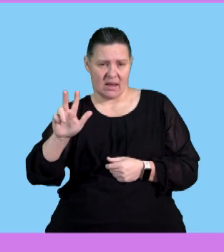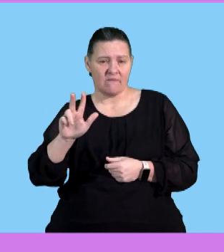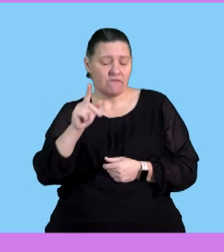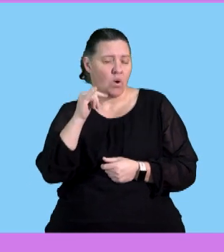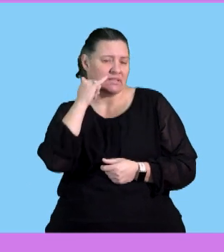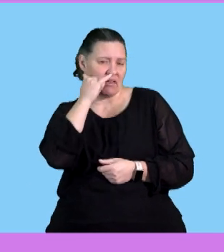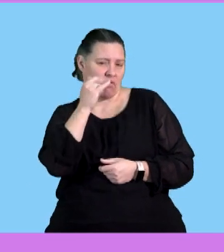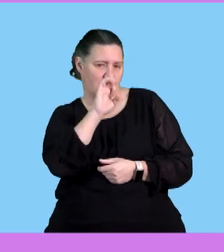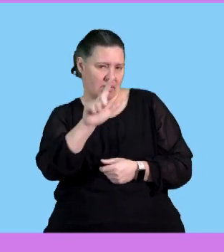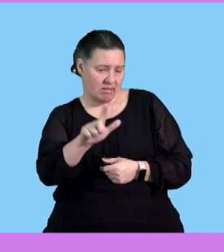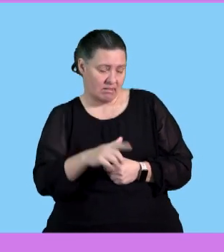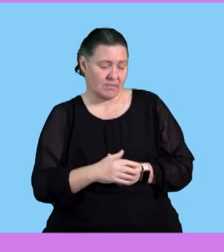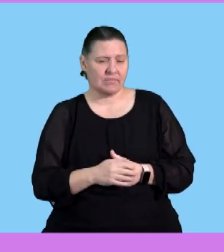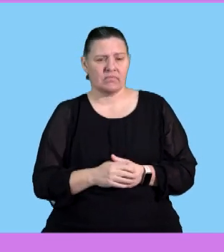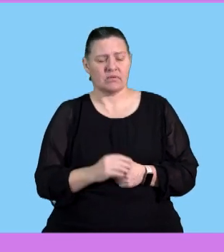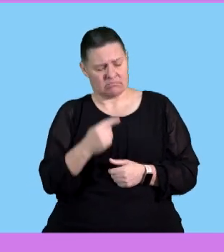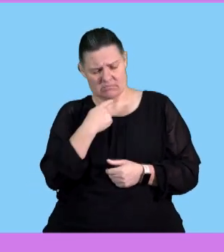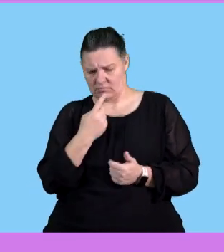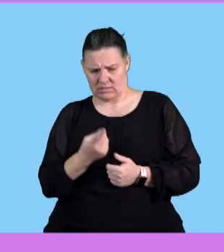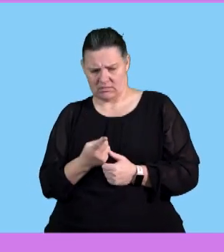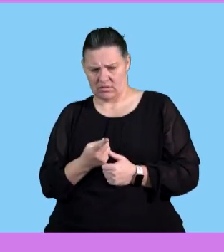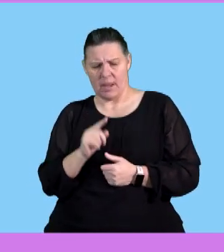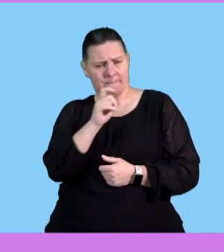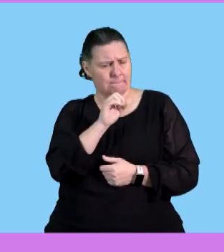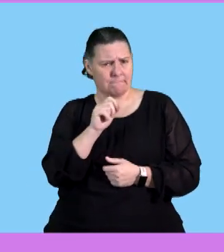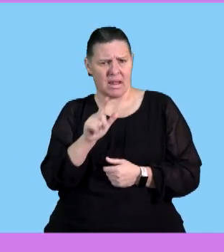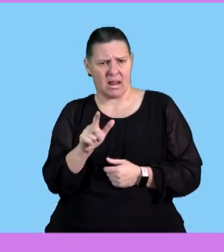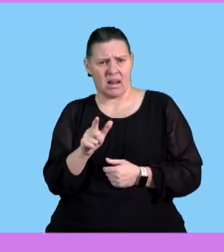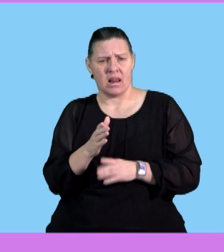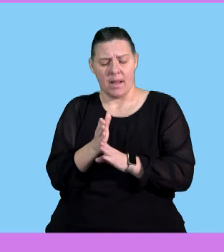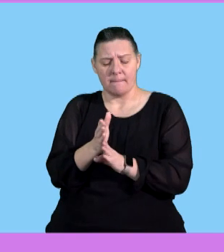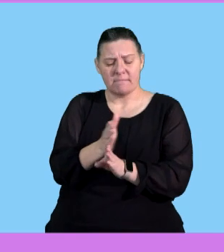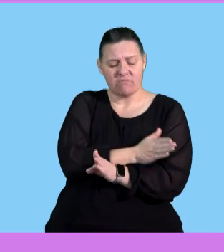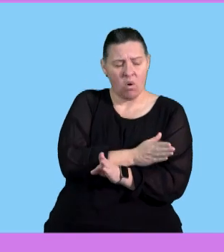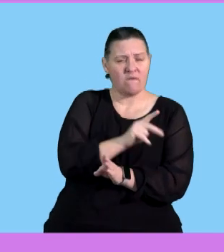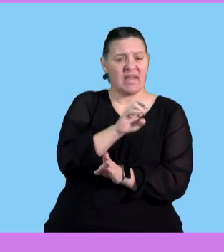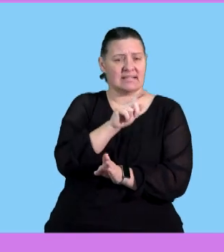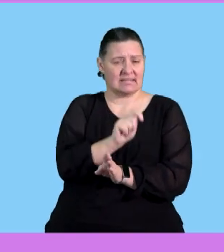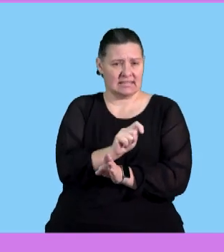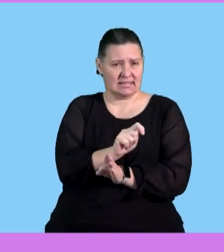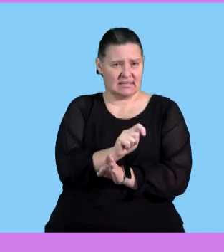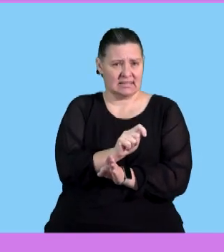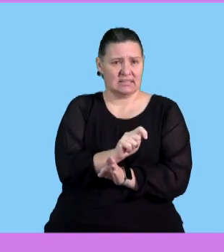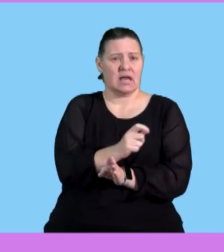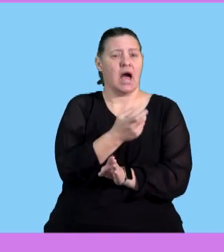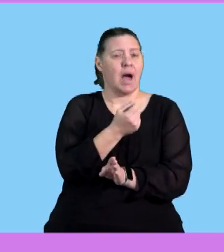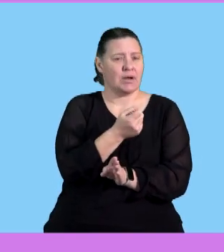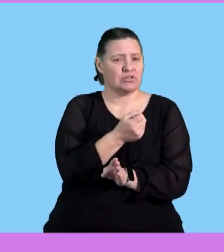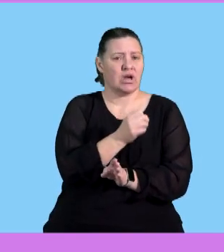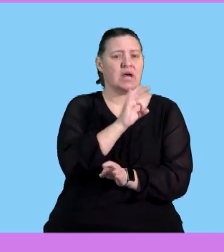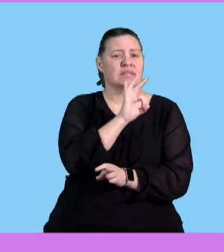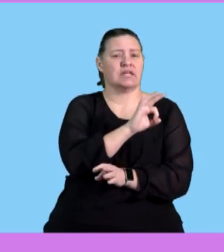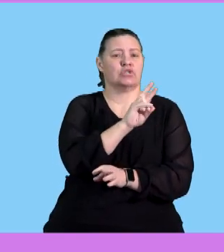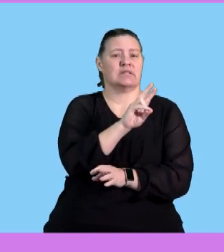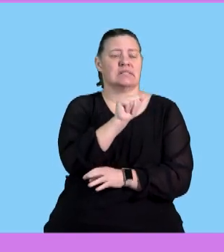374.98 for his telephone bill. He claims that his bill before VAT